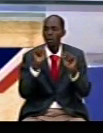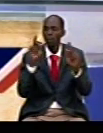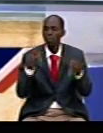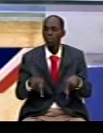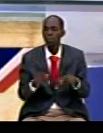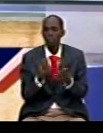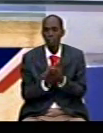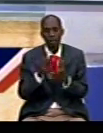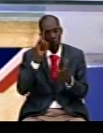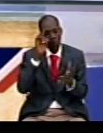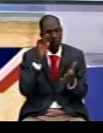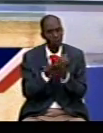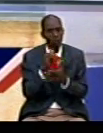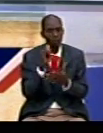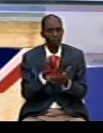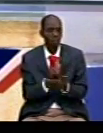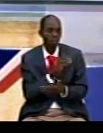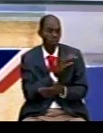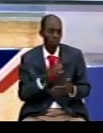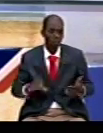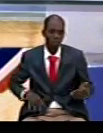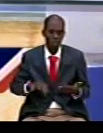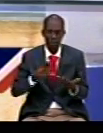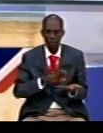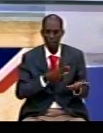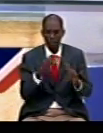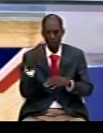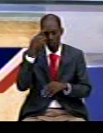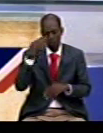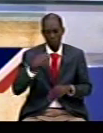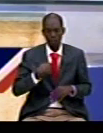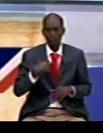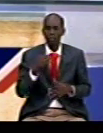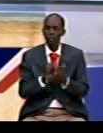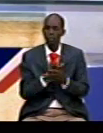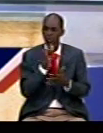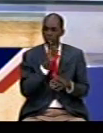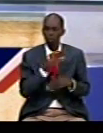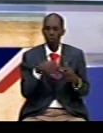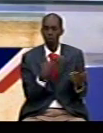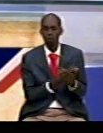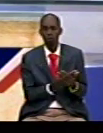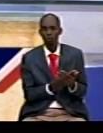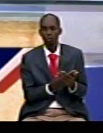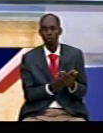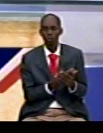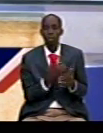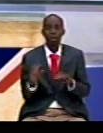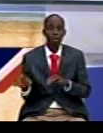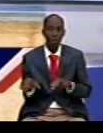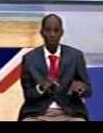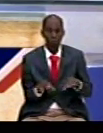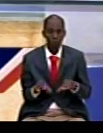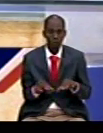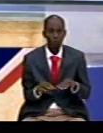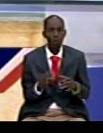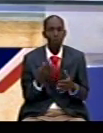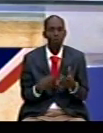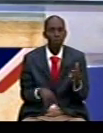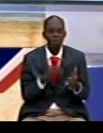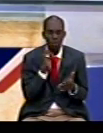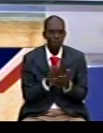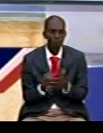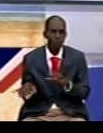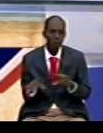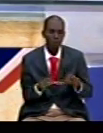believes Christ died for me. That's not enough. Action. What's the action? Confession of